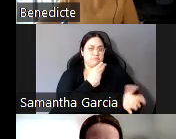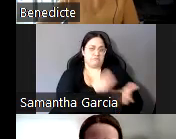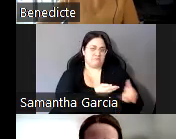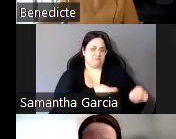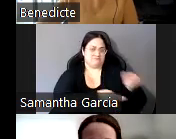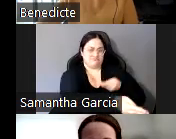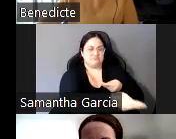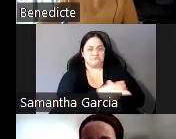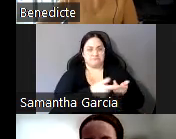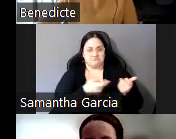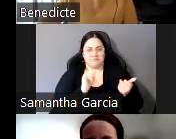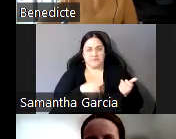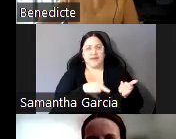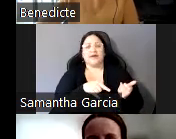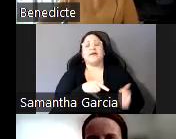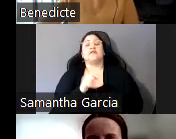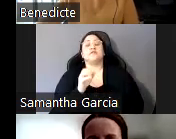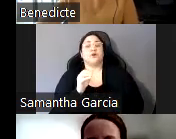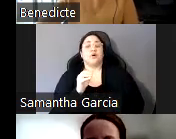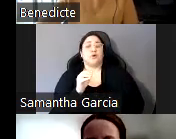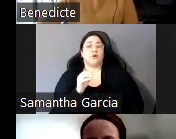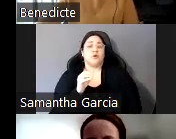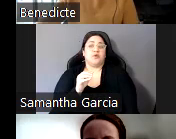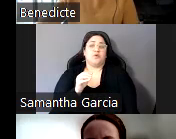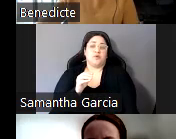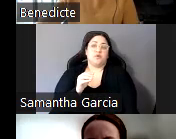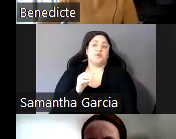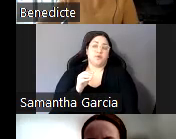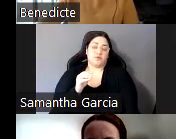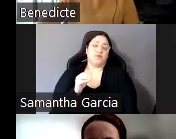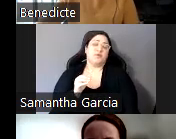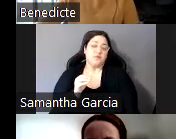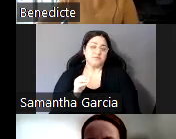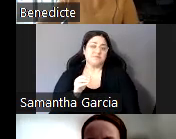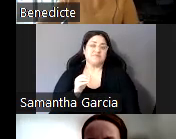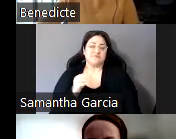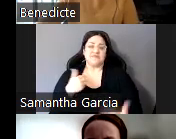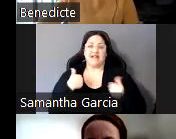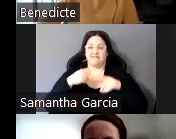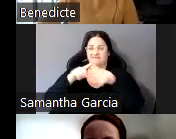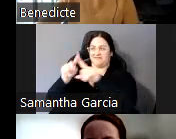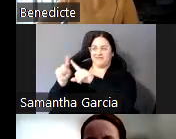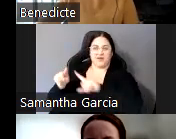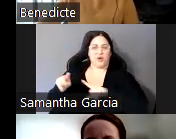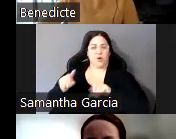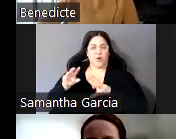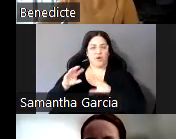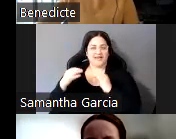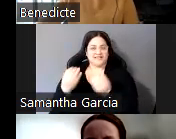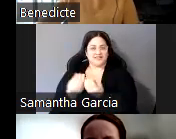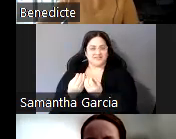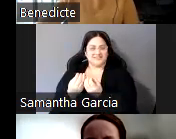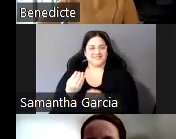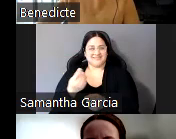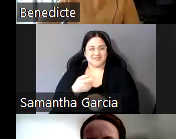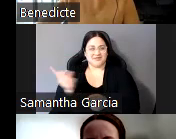different organizations that help this happen. So I don't want to make it seem like everyone's sitting at home and the